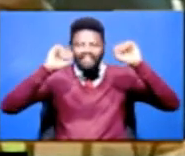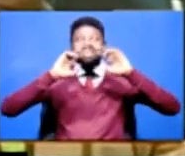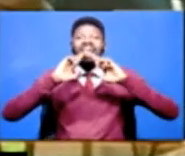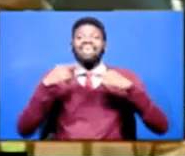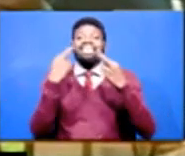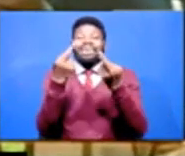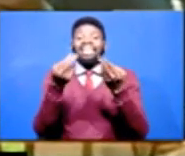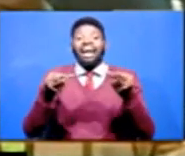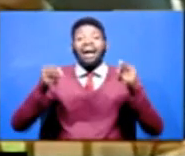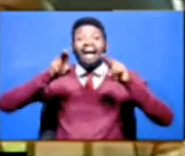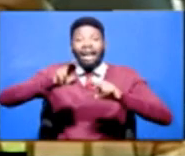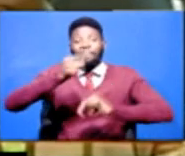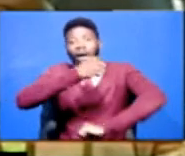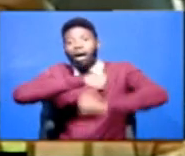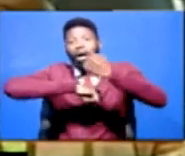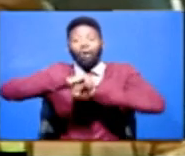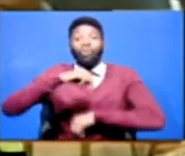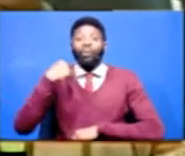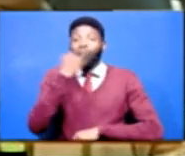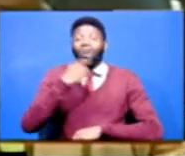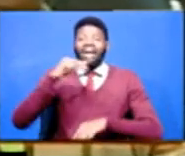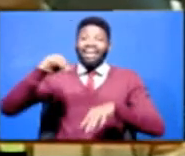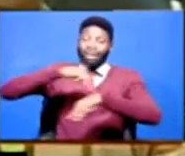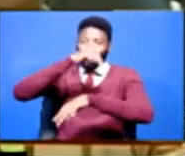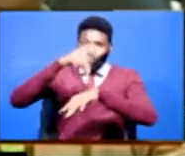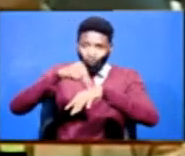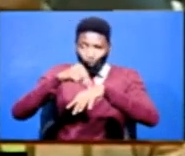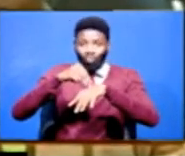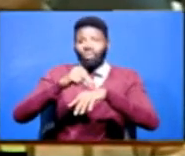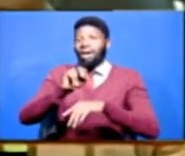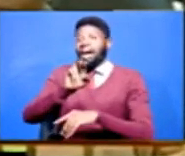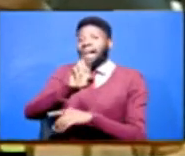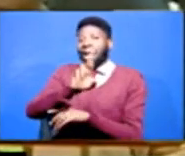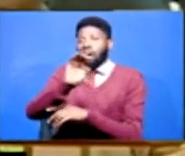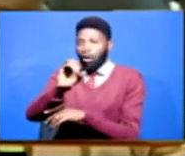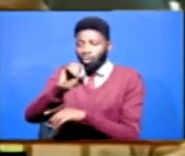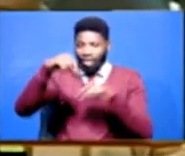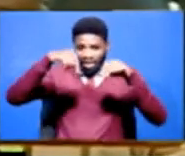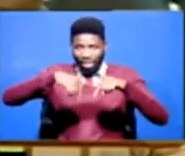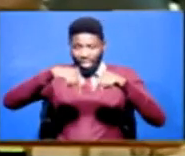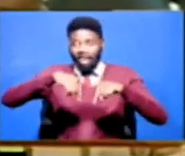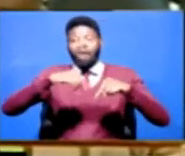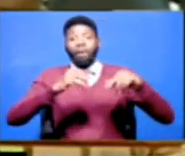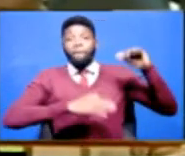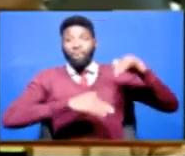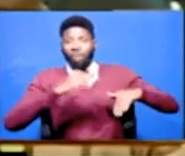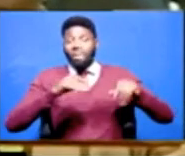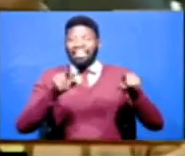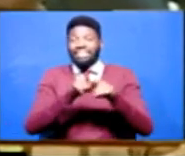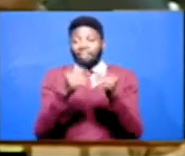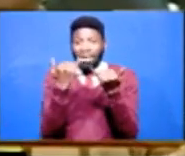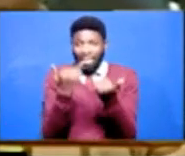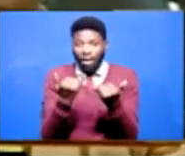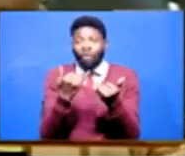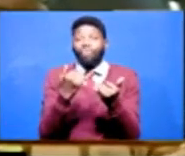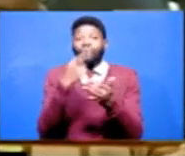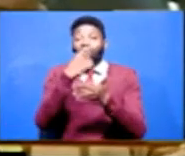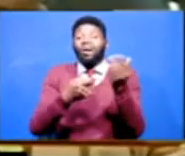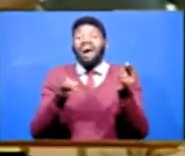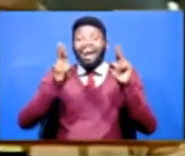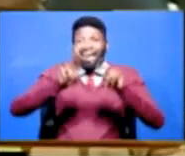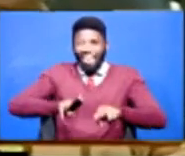by the national returning officer here at Bomas, and what may be happening at the media houses showing